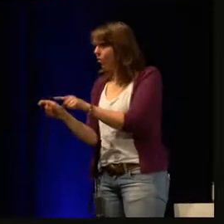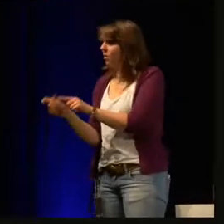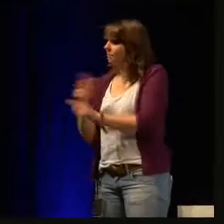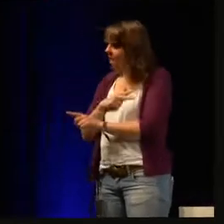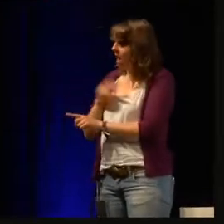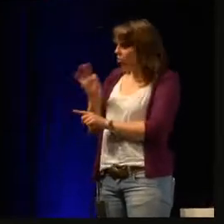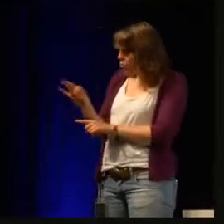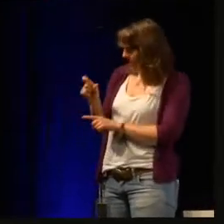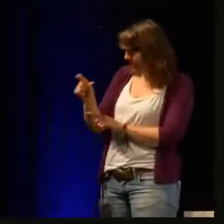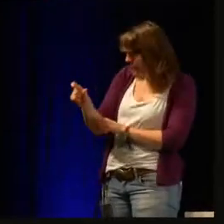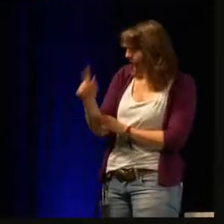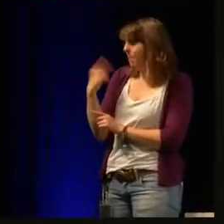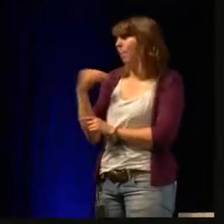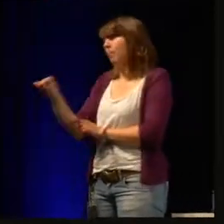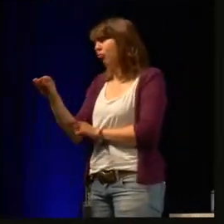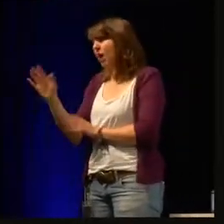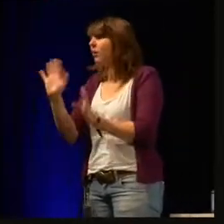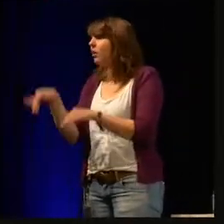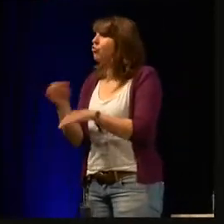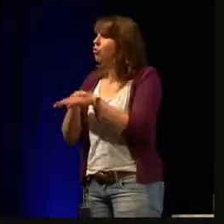very often that